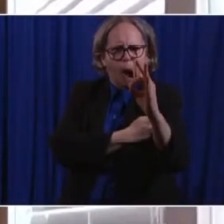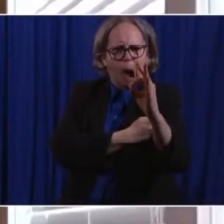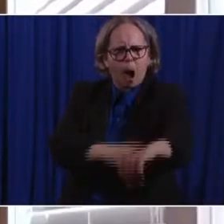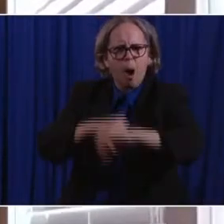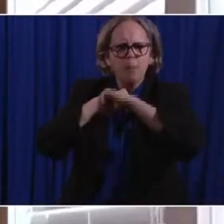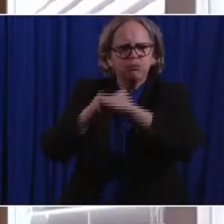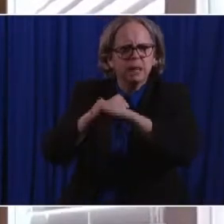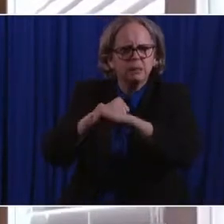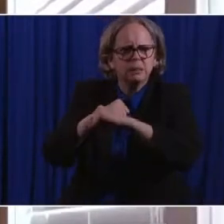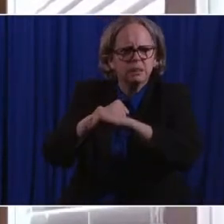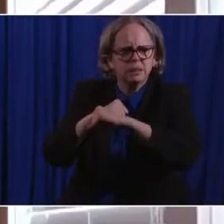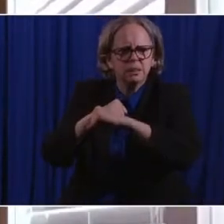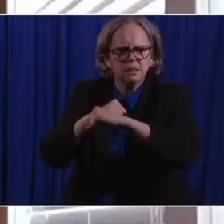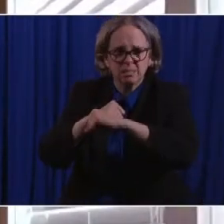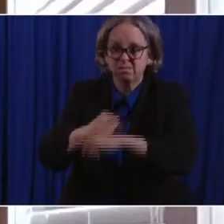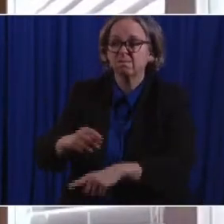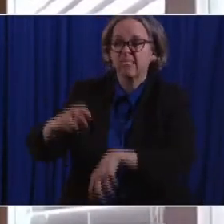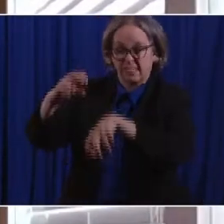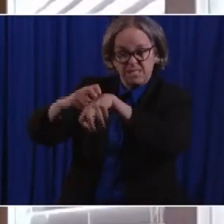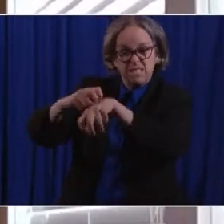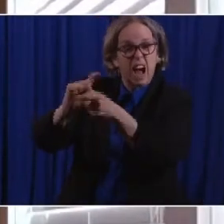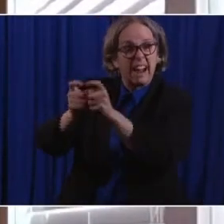variants. Governor?